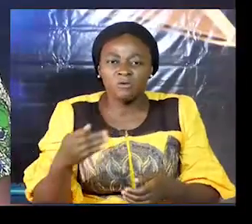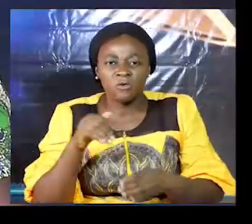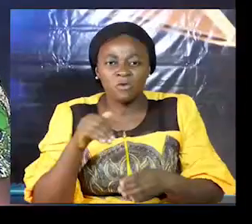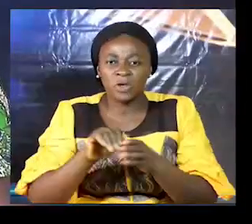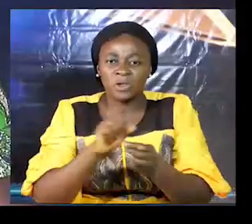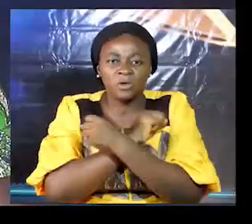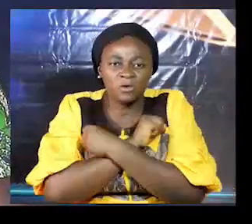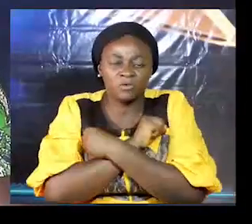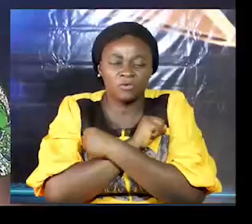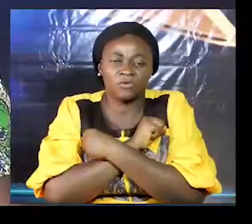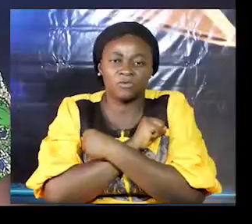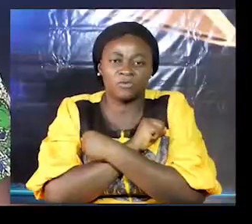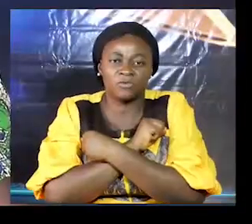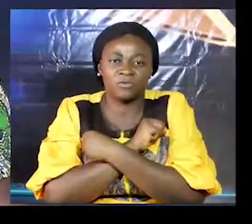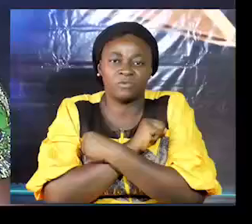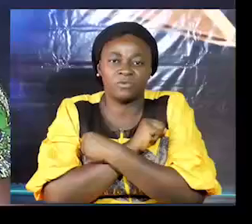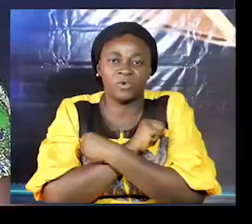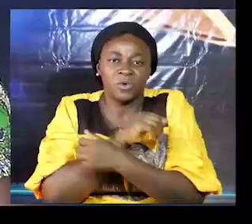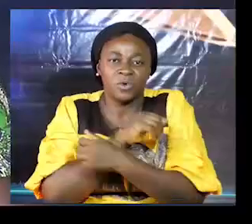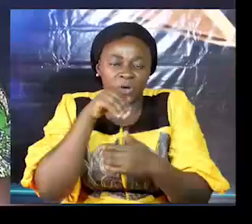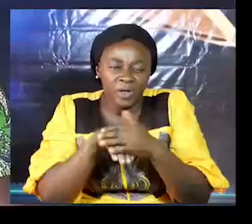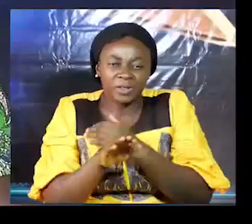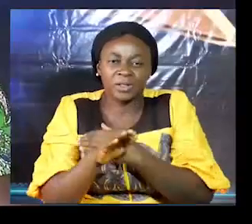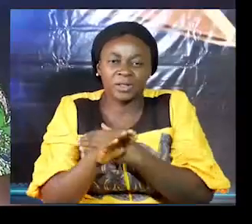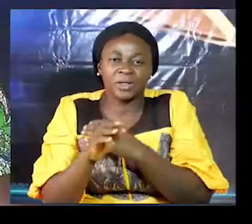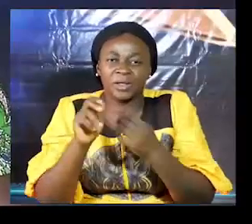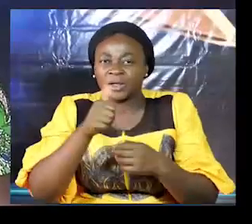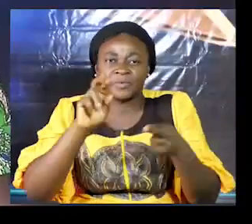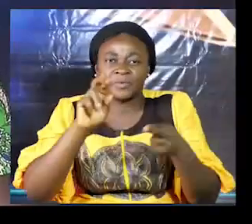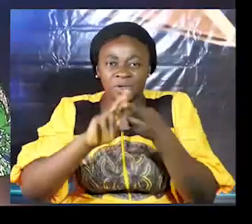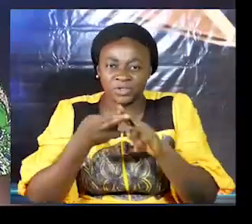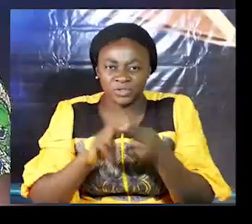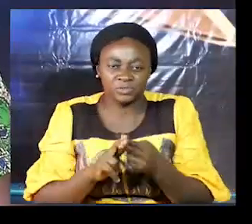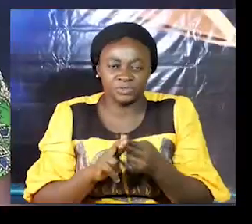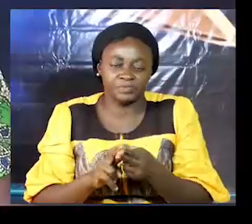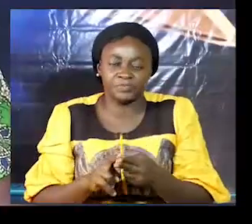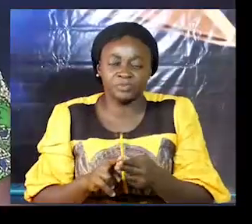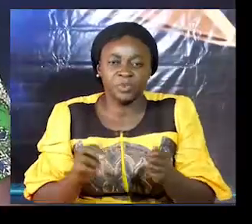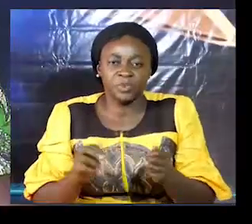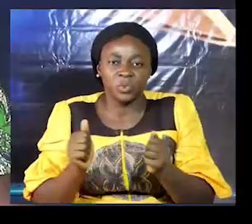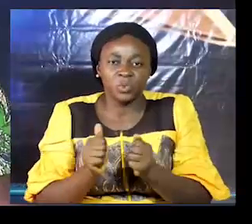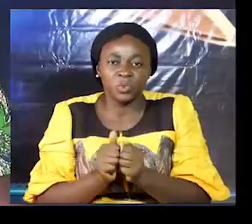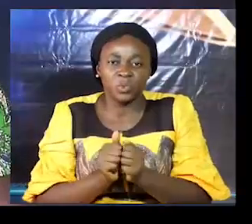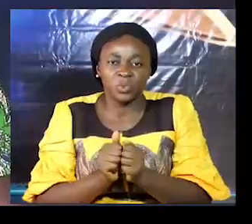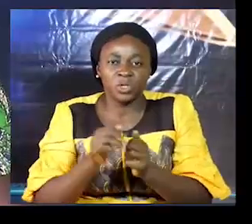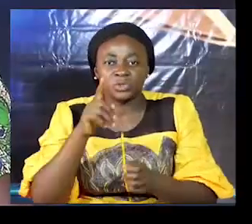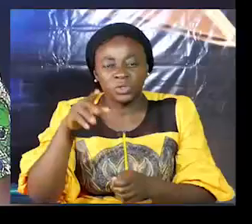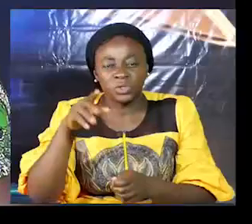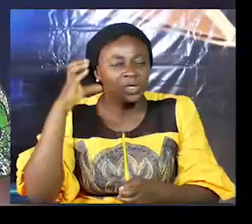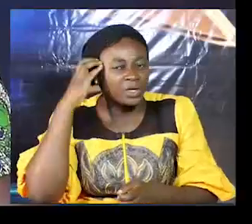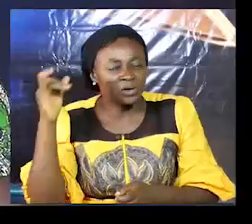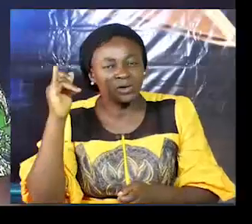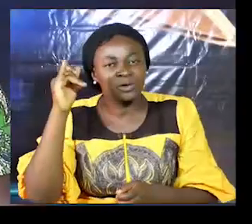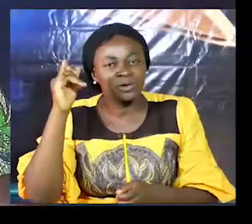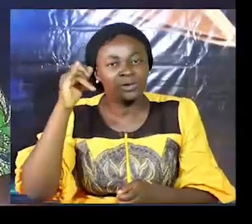is not the will of God, are you trusting God to actually break away from it? Are you already relating with someone who you know